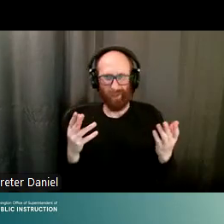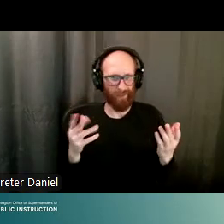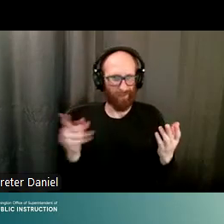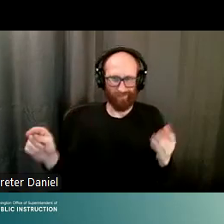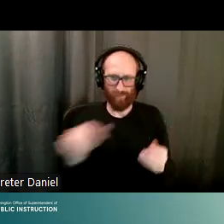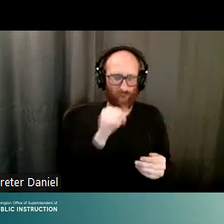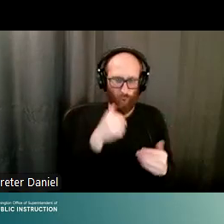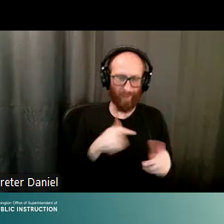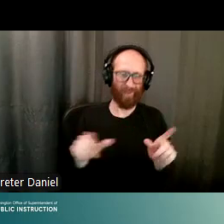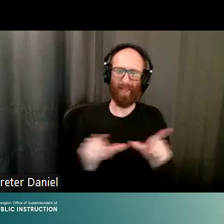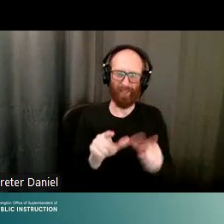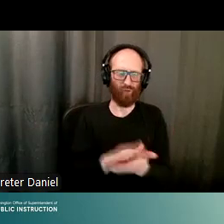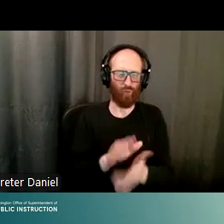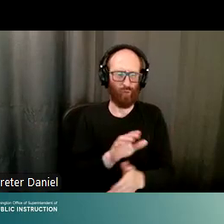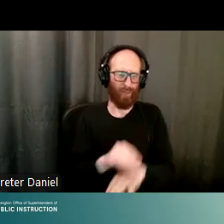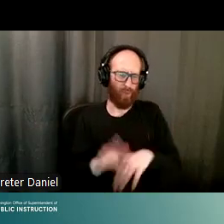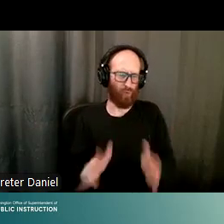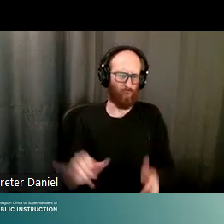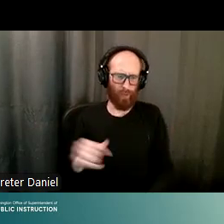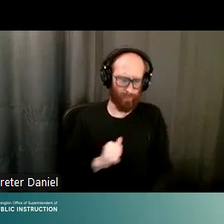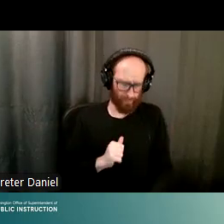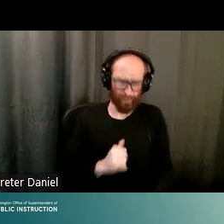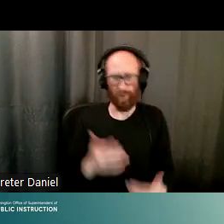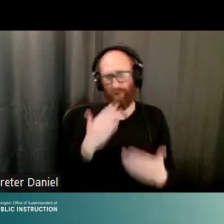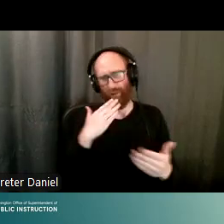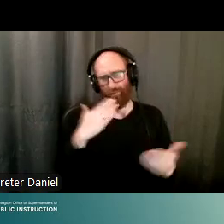So thank you for having me here.